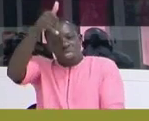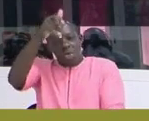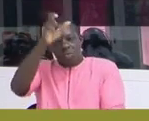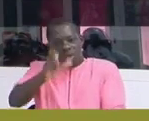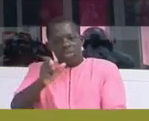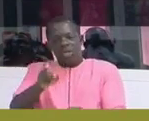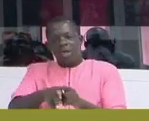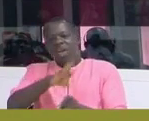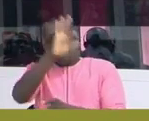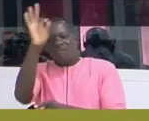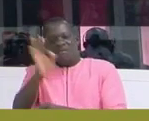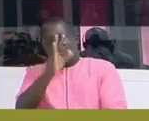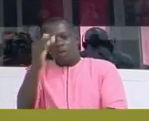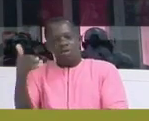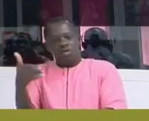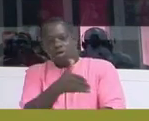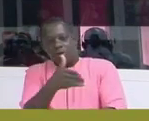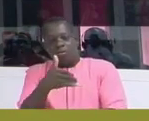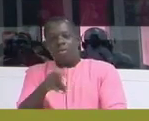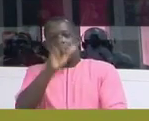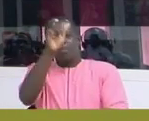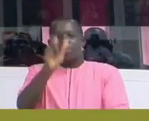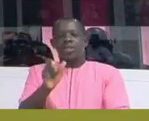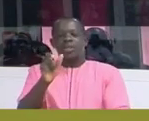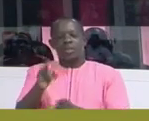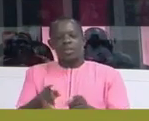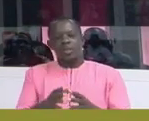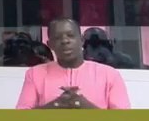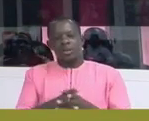a tiny person is a very crafty one.